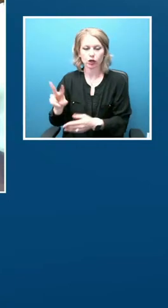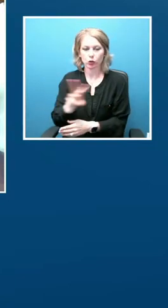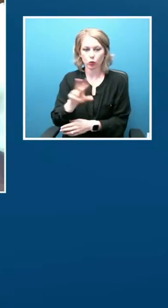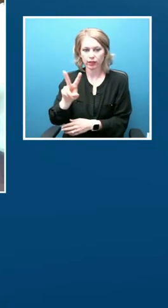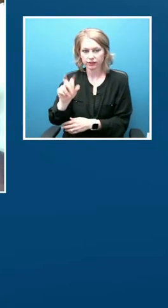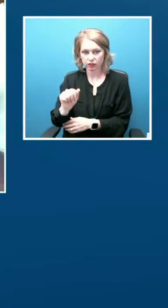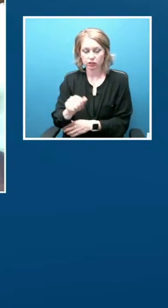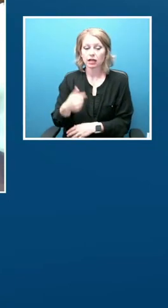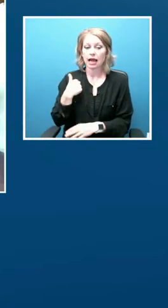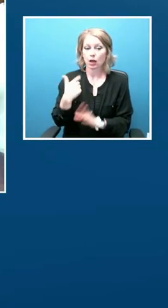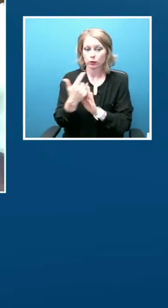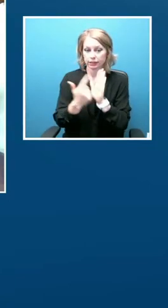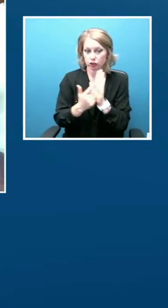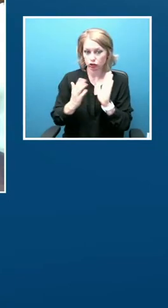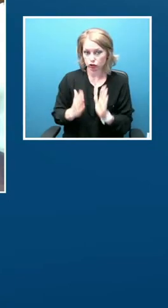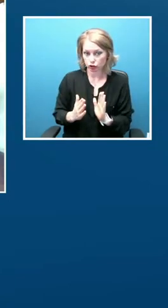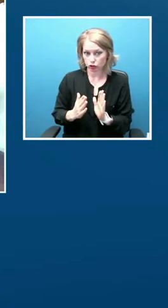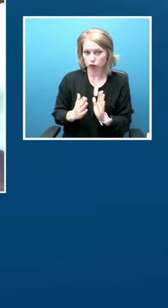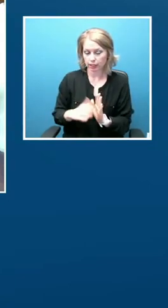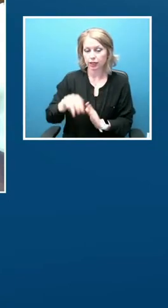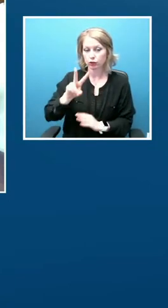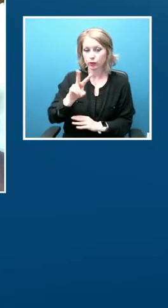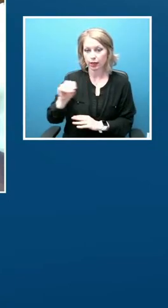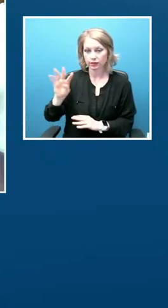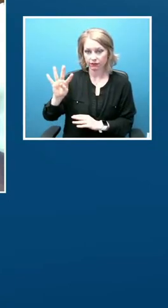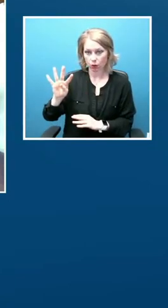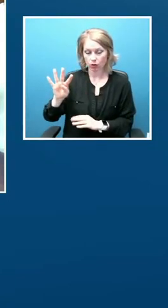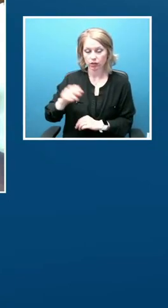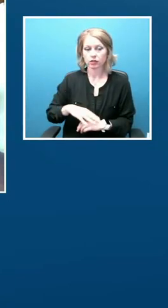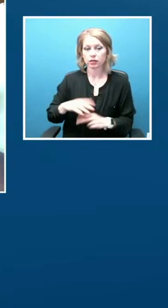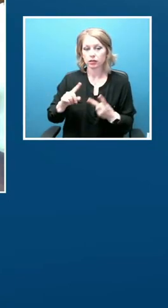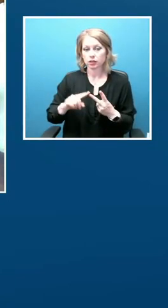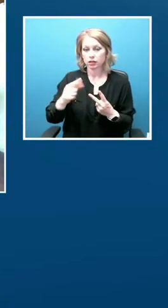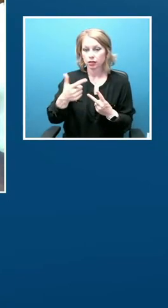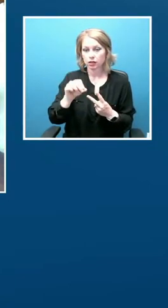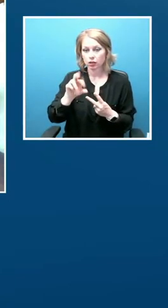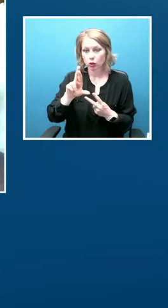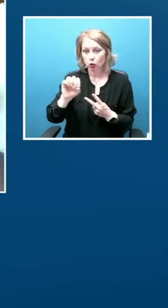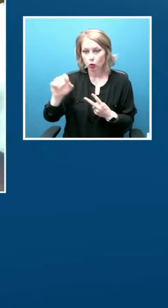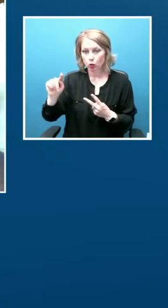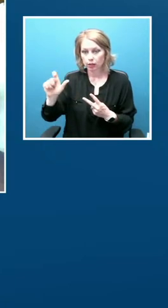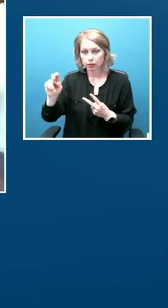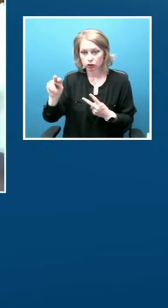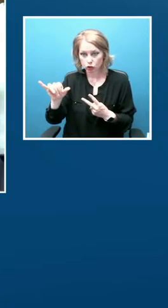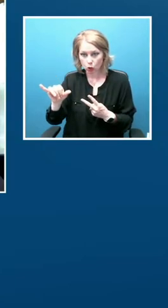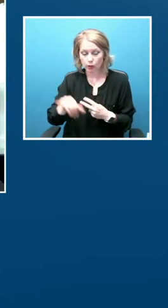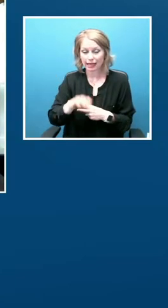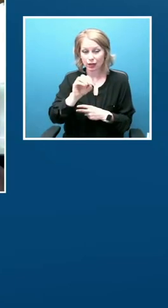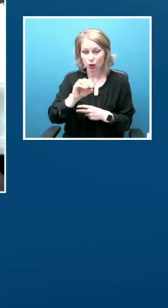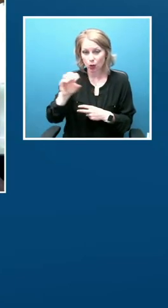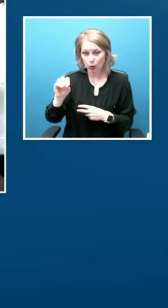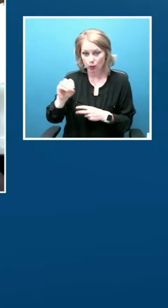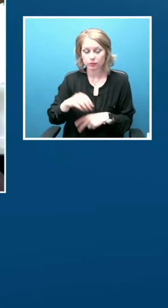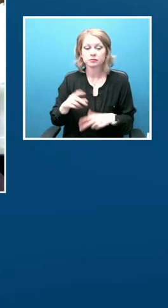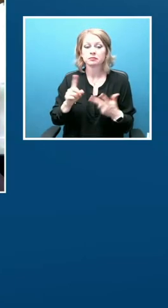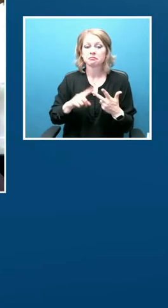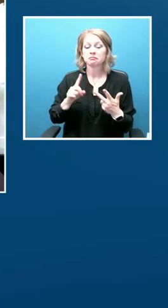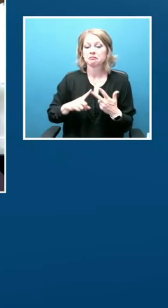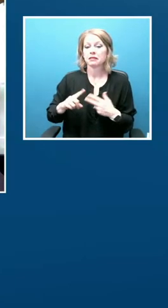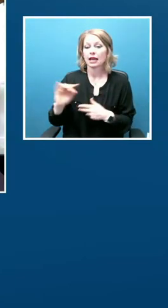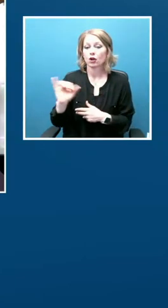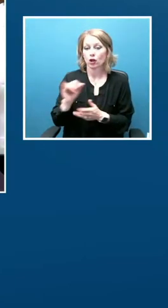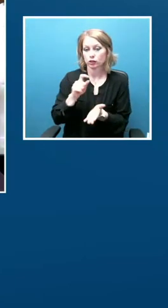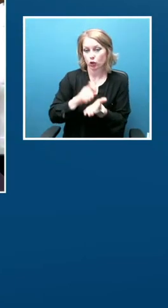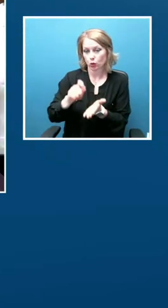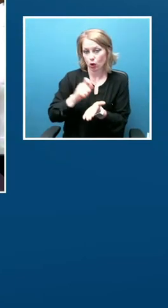West Virginia in 2004. The Gore attorney in 00, and I've co-authored the West Virginia